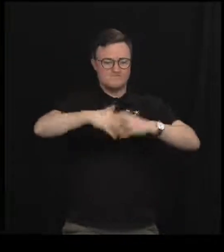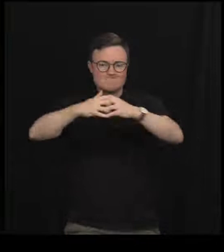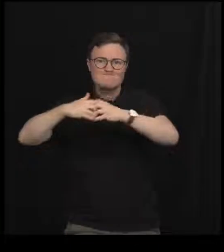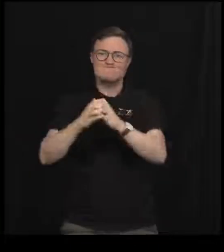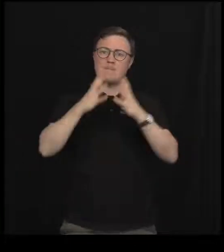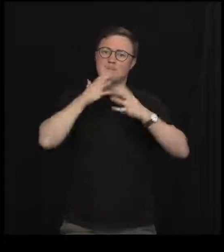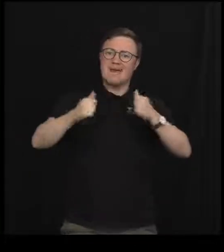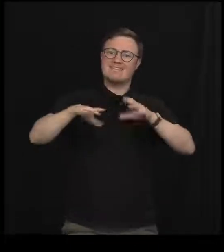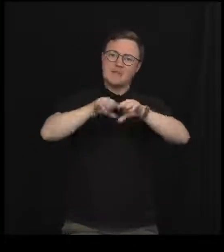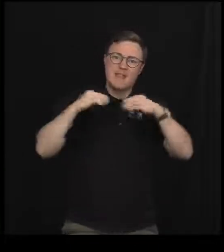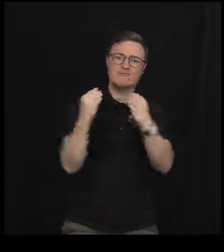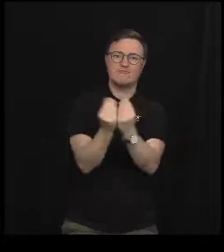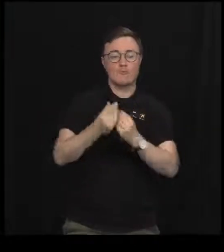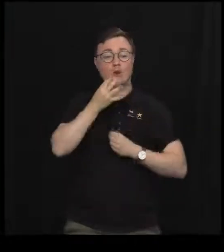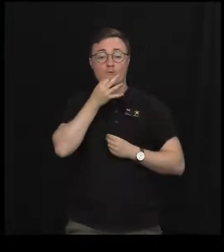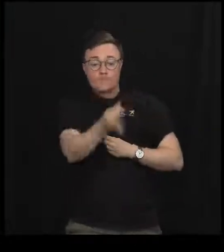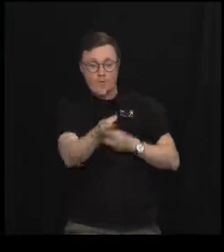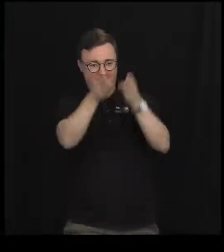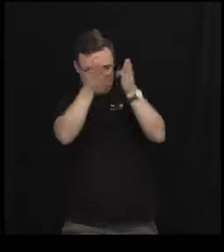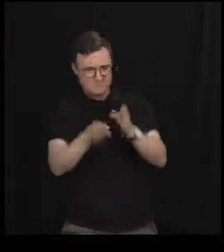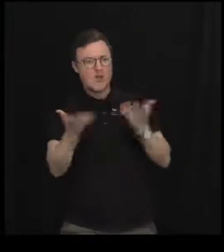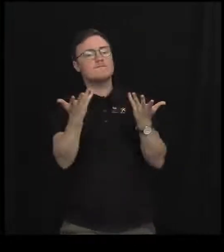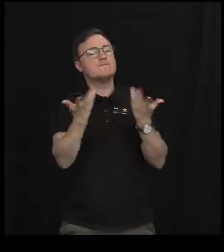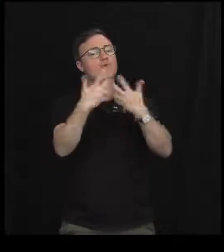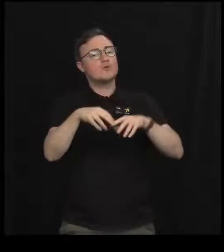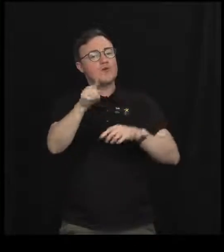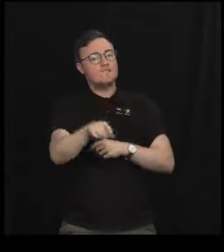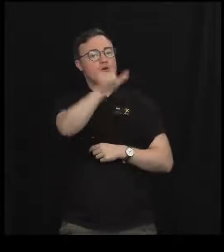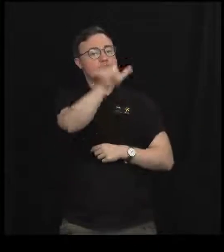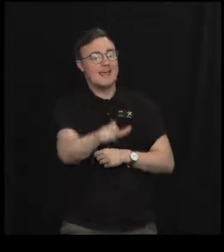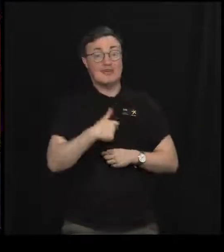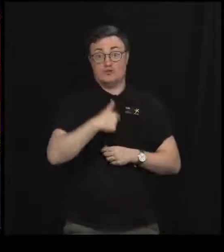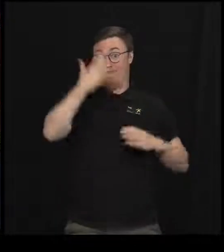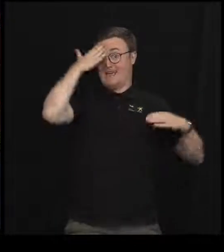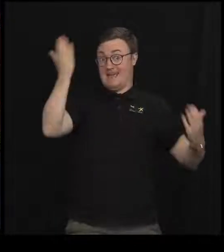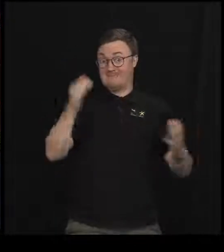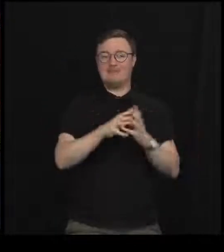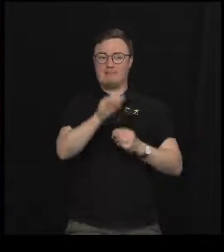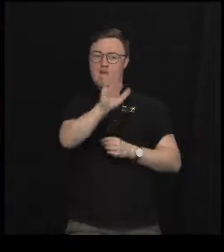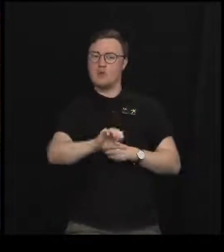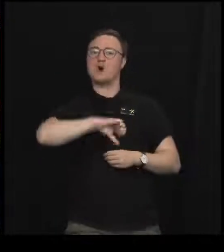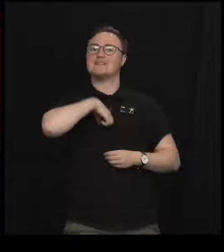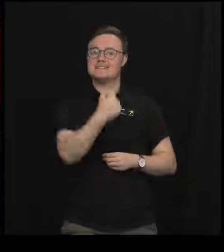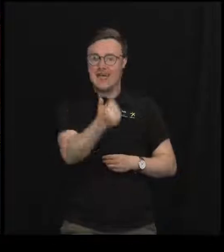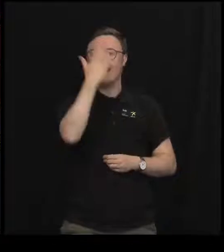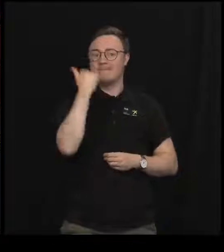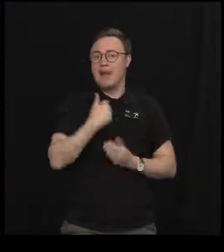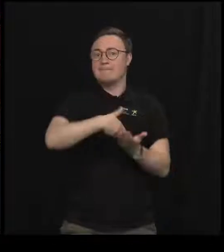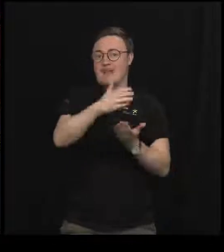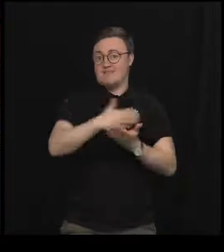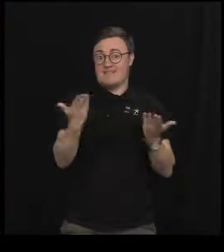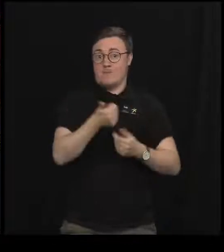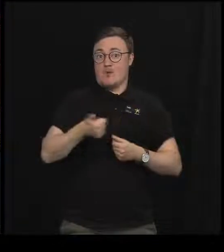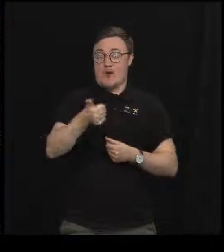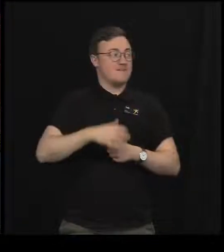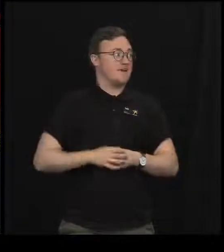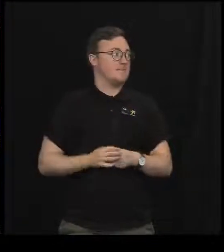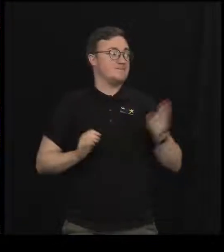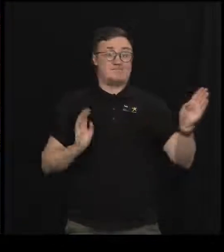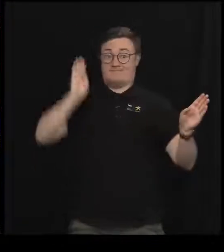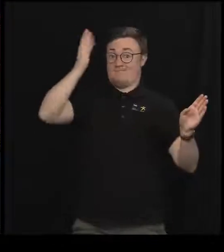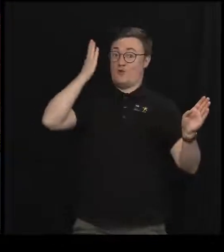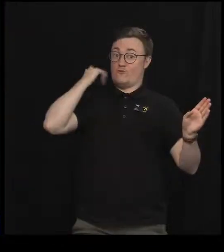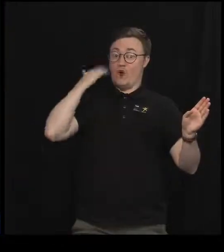would work for you? I can't know. You have to tell us. I was actually, when I was the global chief of